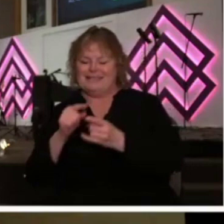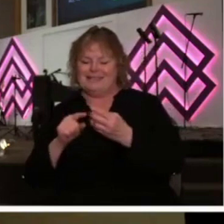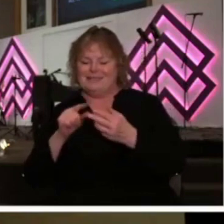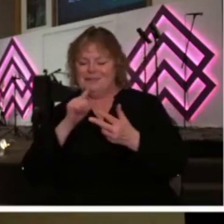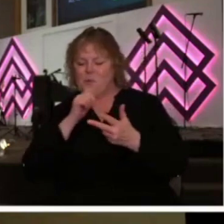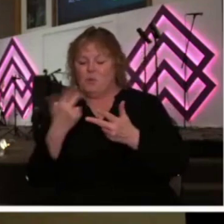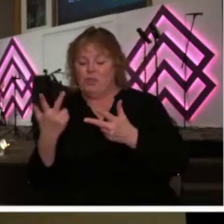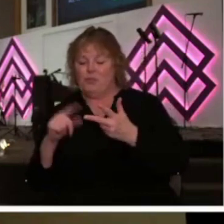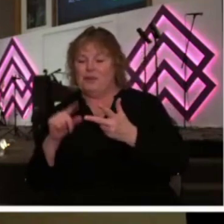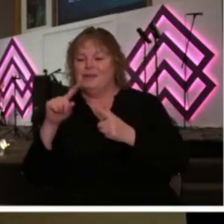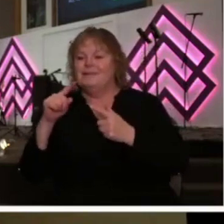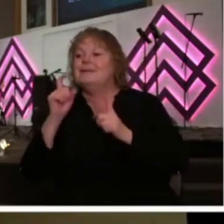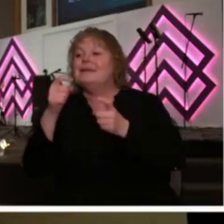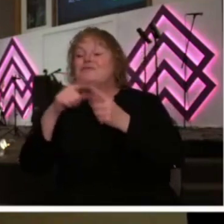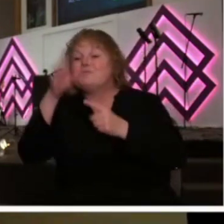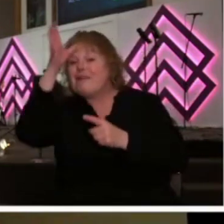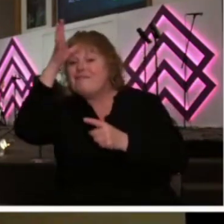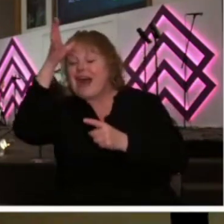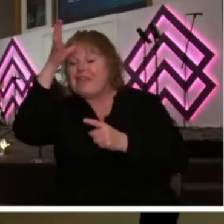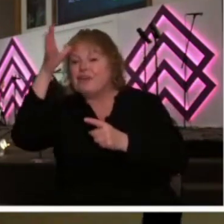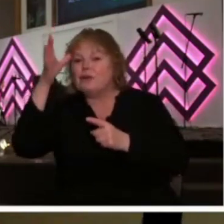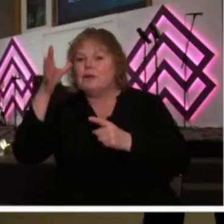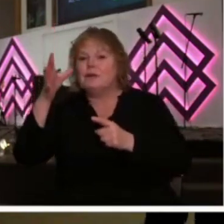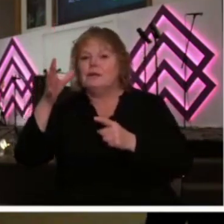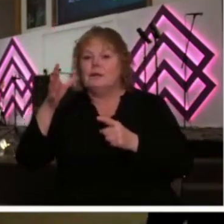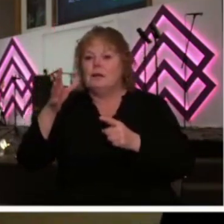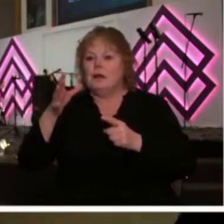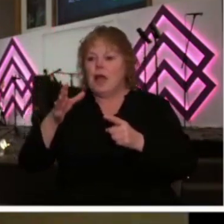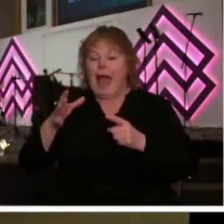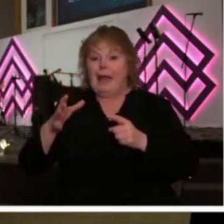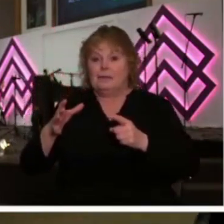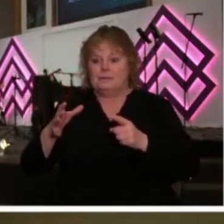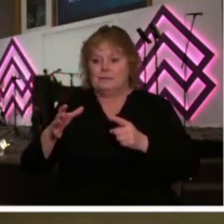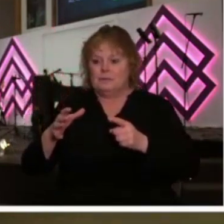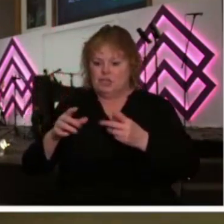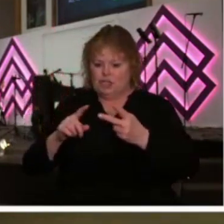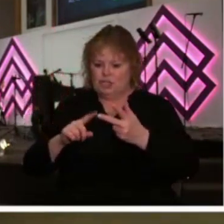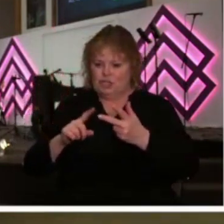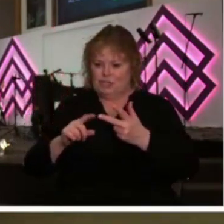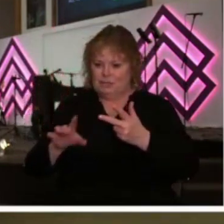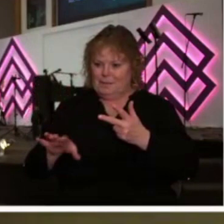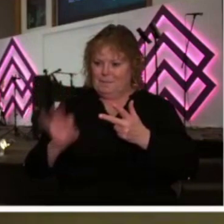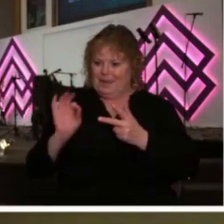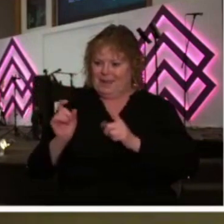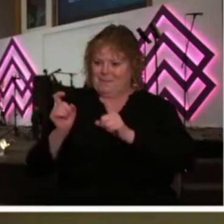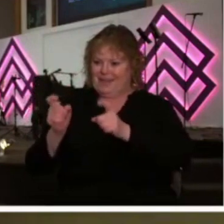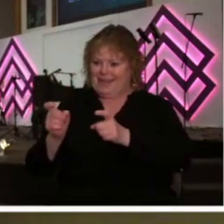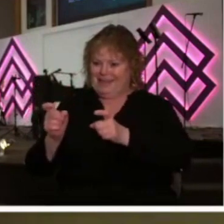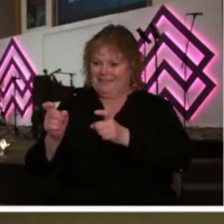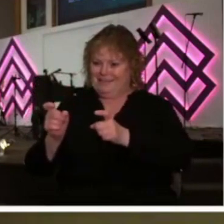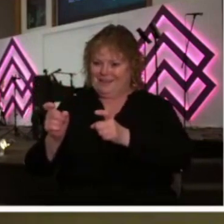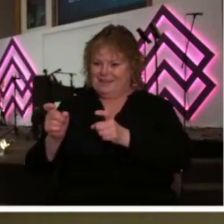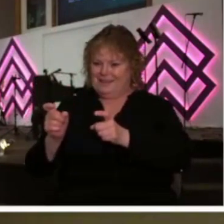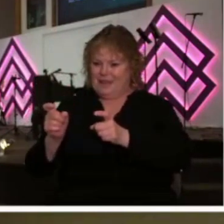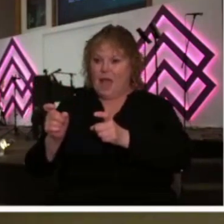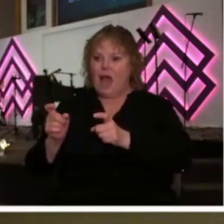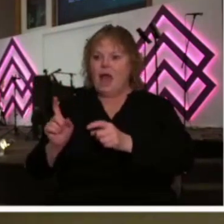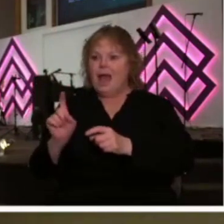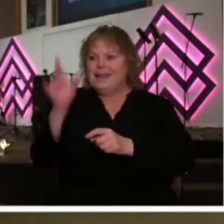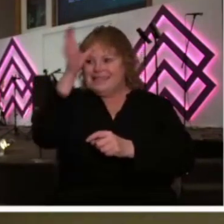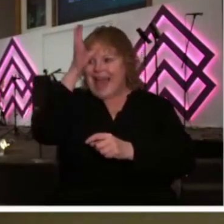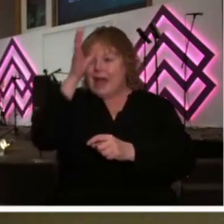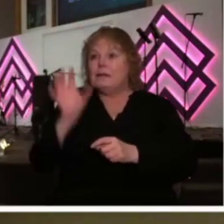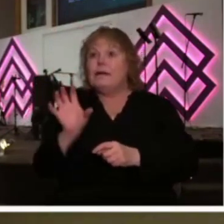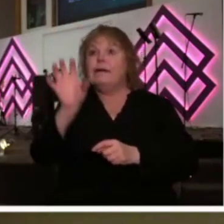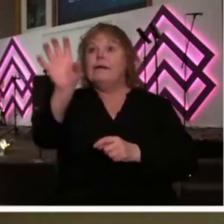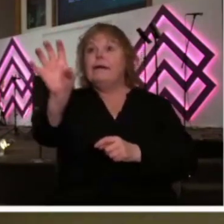Dad. And I remember as they were handing them out, she picks this gift up before we could give our candles. She walks over to Dad and she